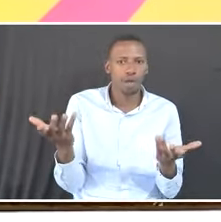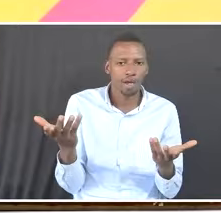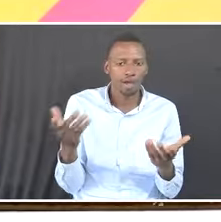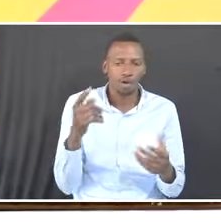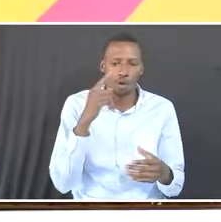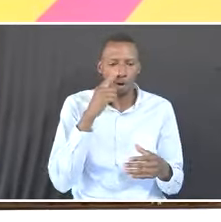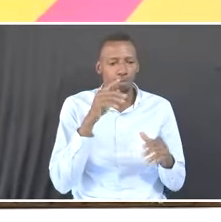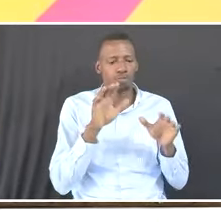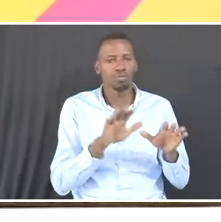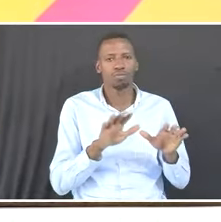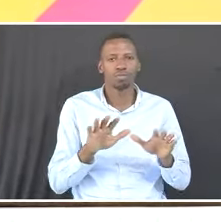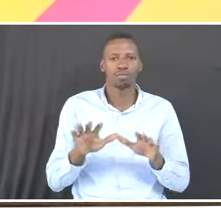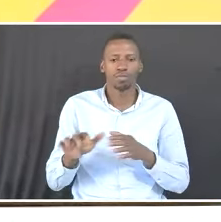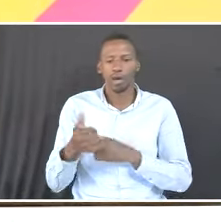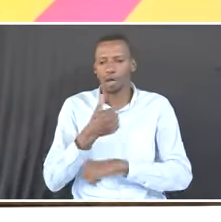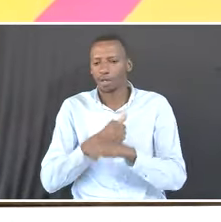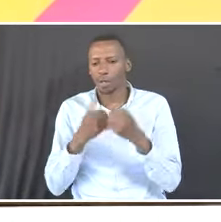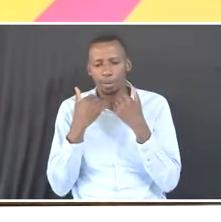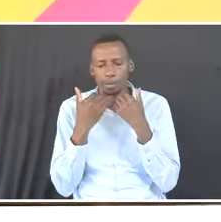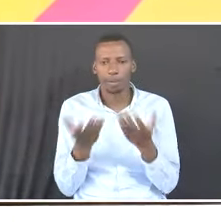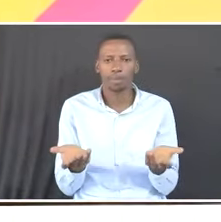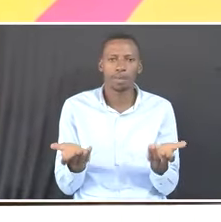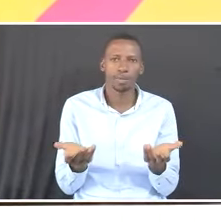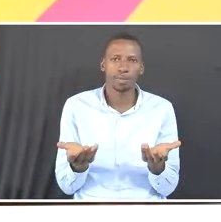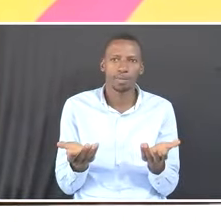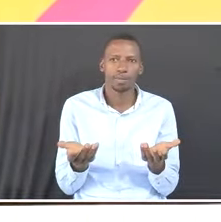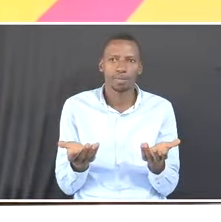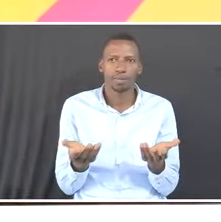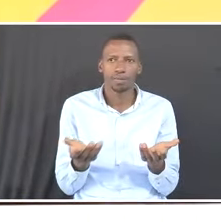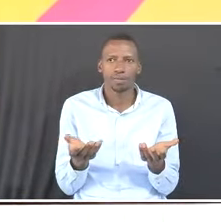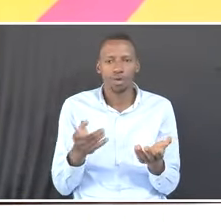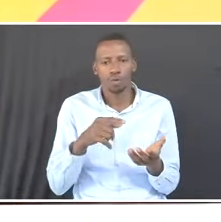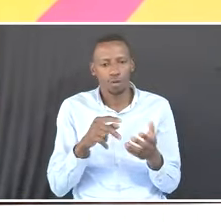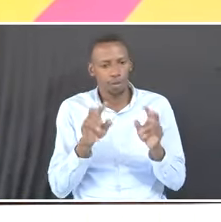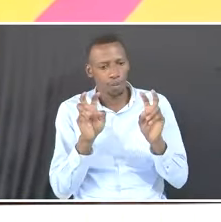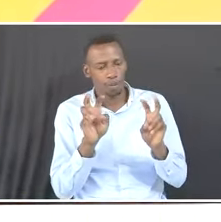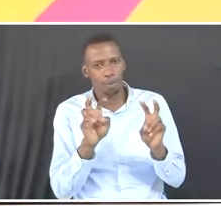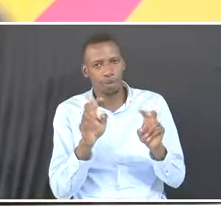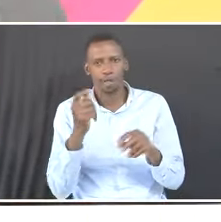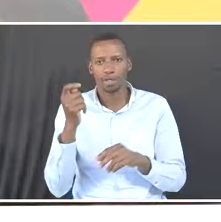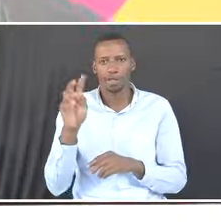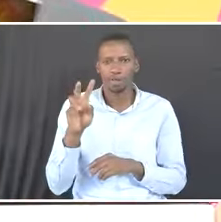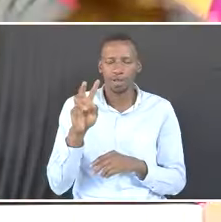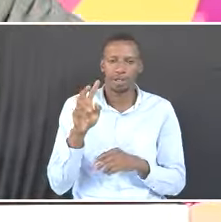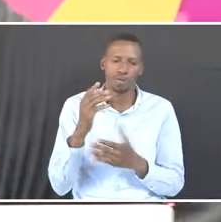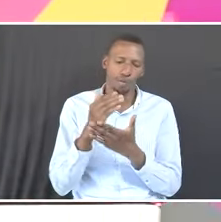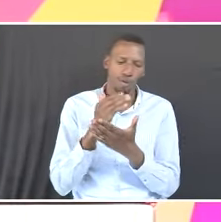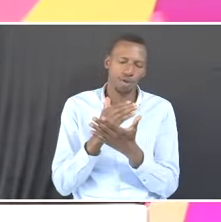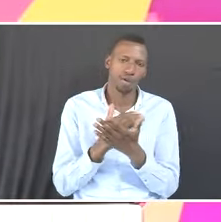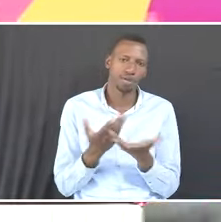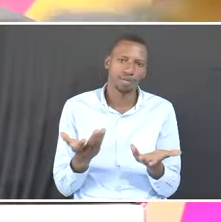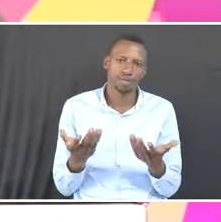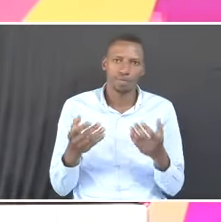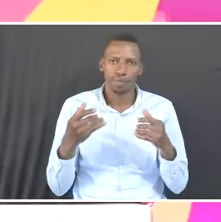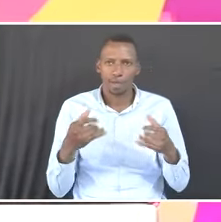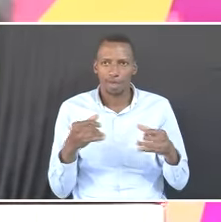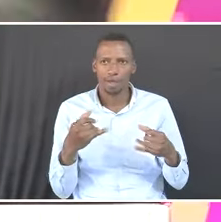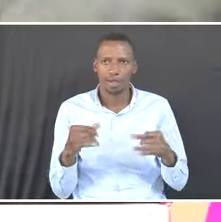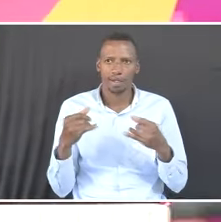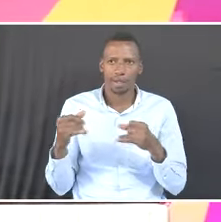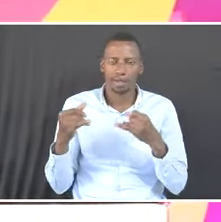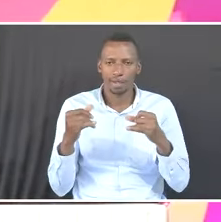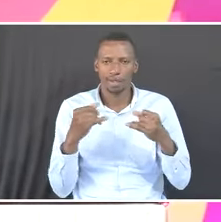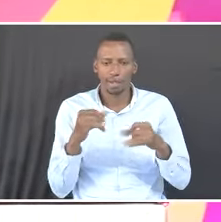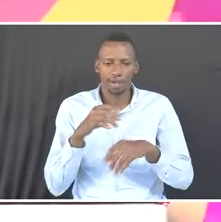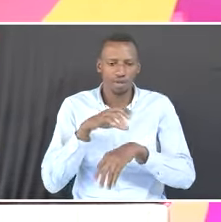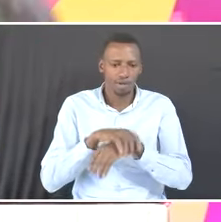houses. We are not doing anything. We are swiping. We are watching programs over TV, trying to get the latest from